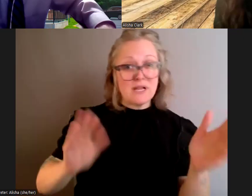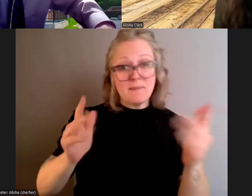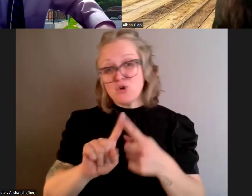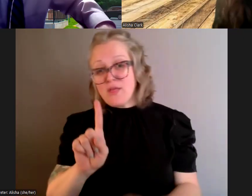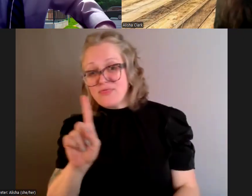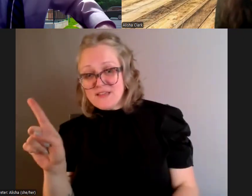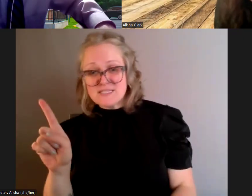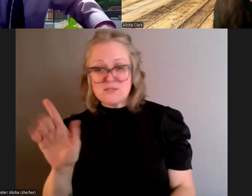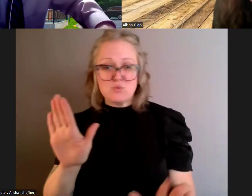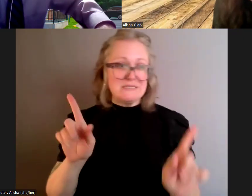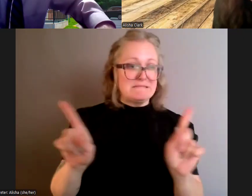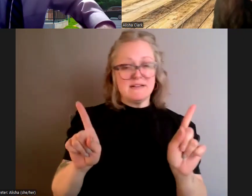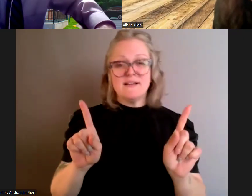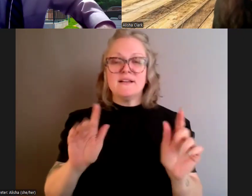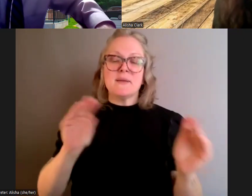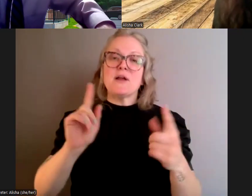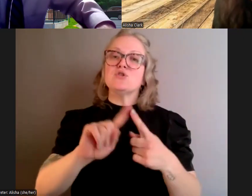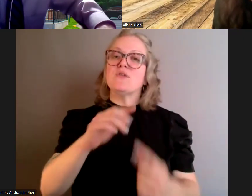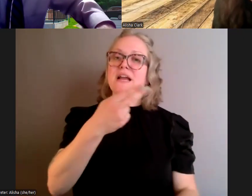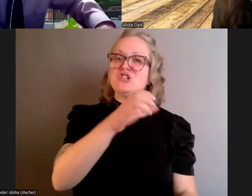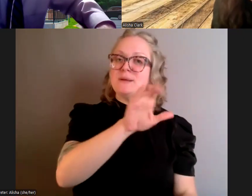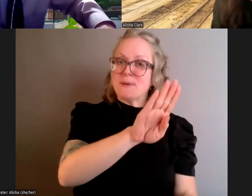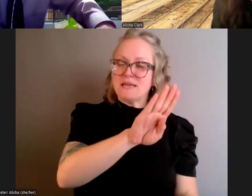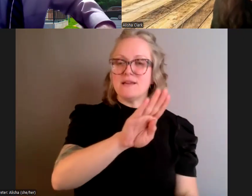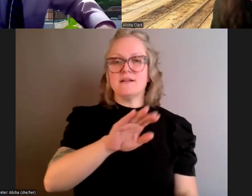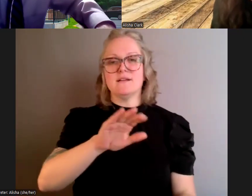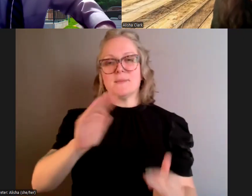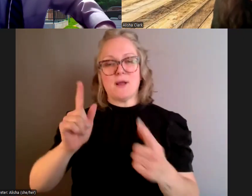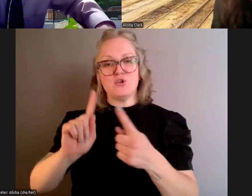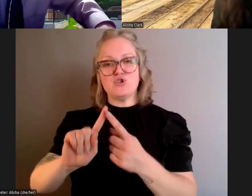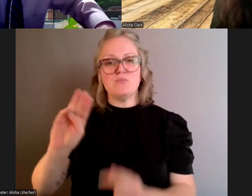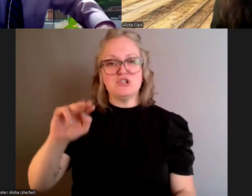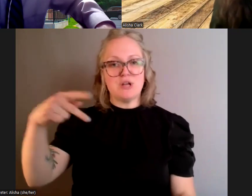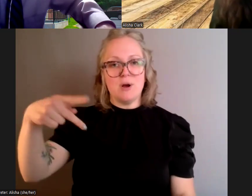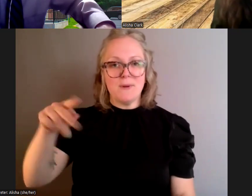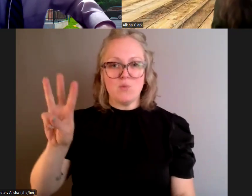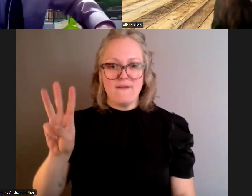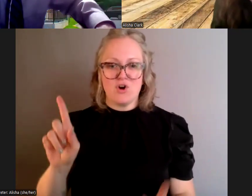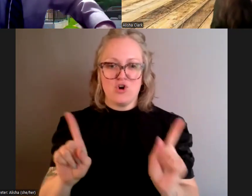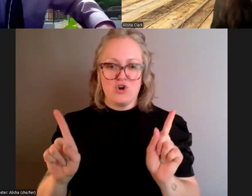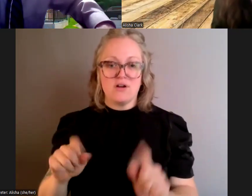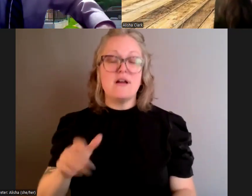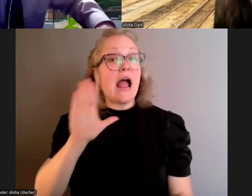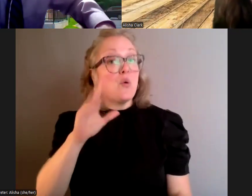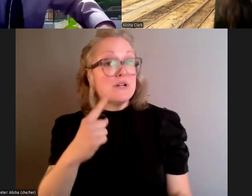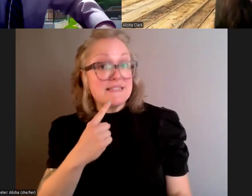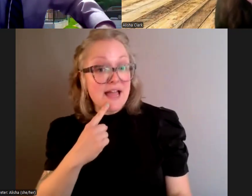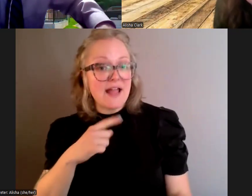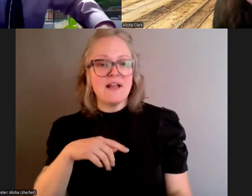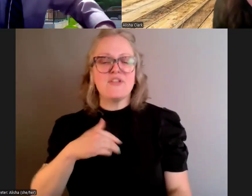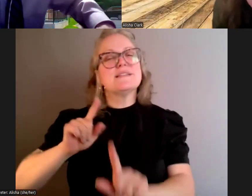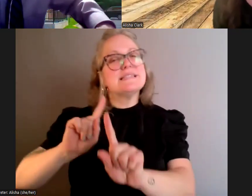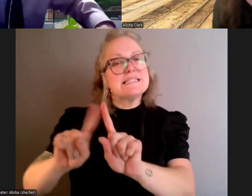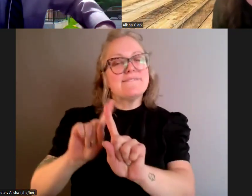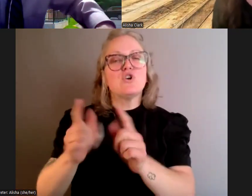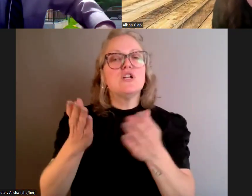to the HCB waiver over the Michelle P. waiver. So what I would say is there are different